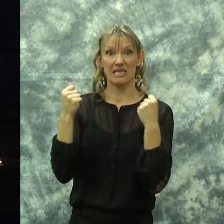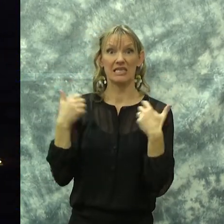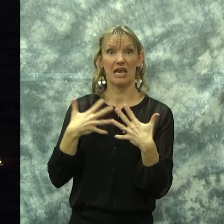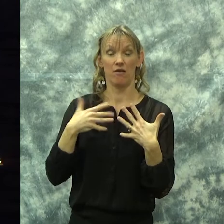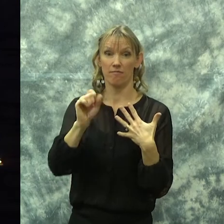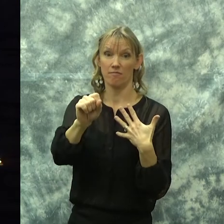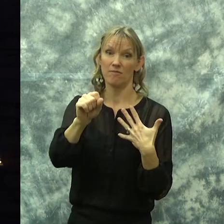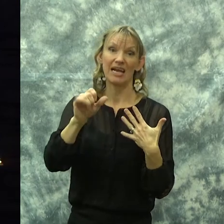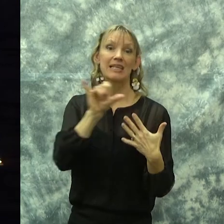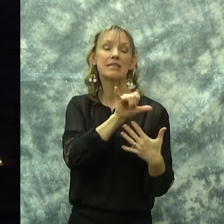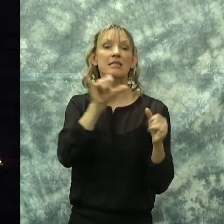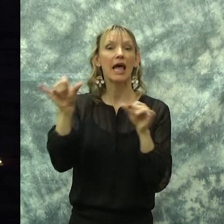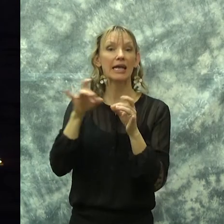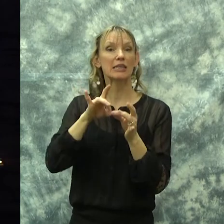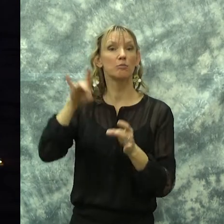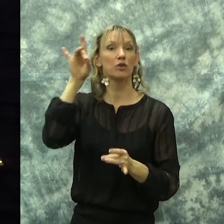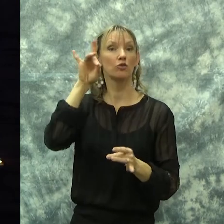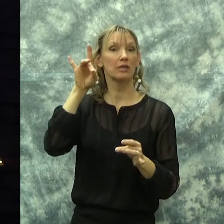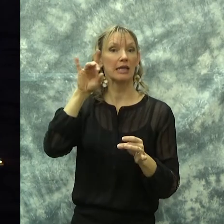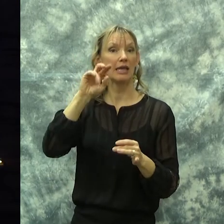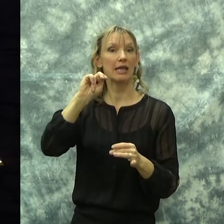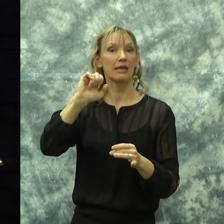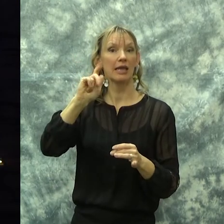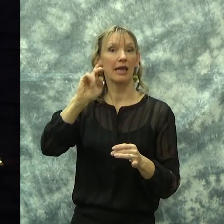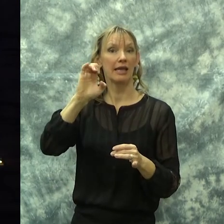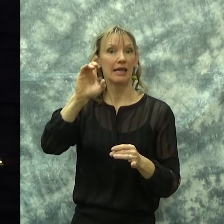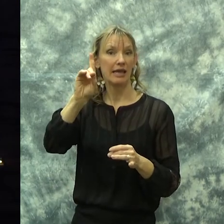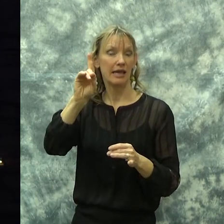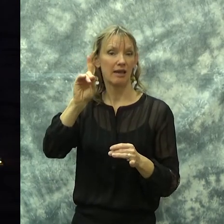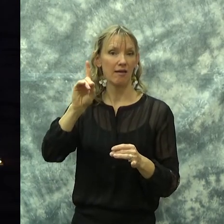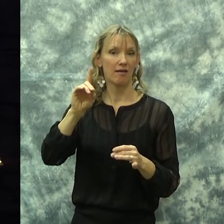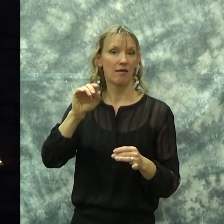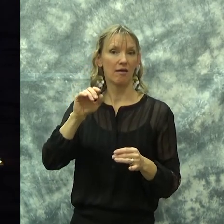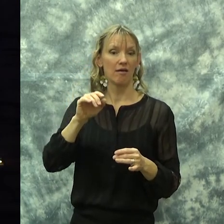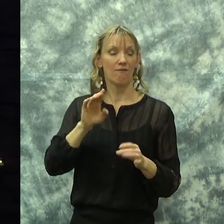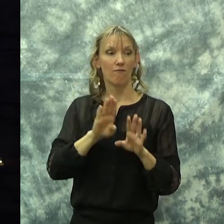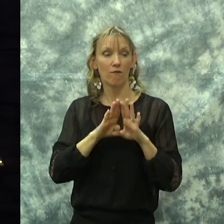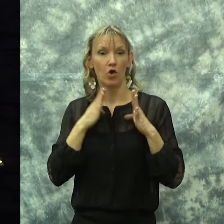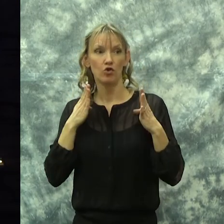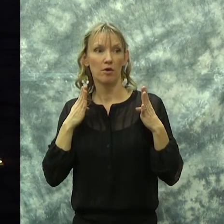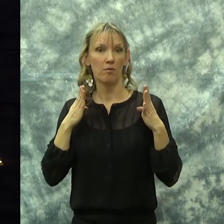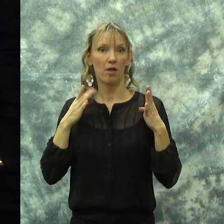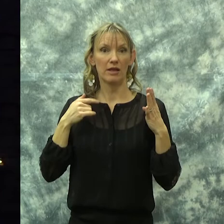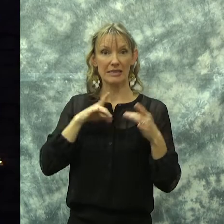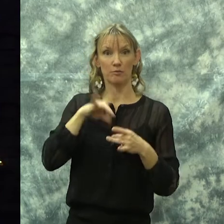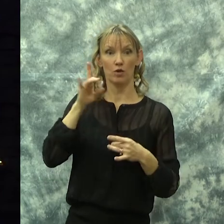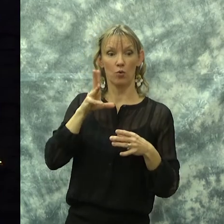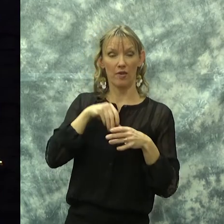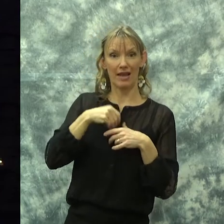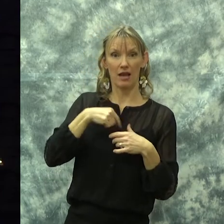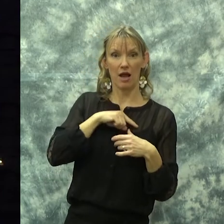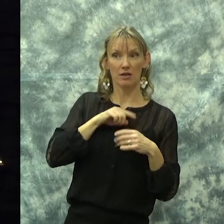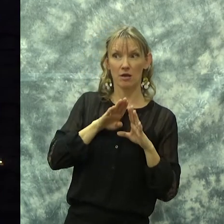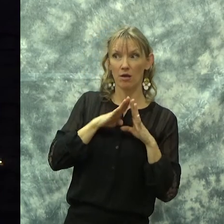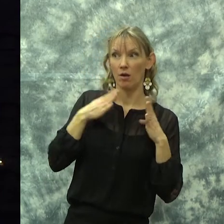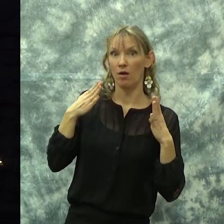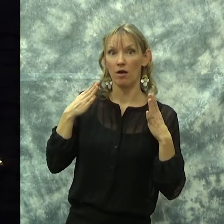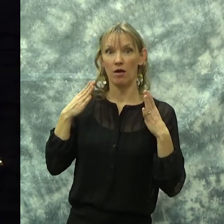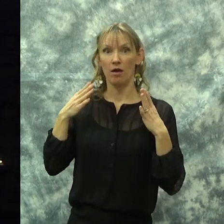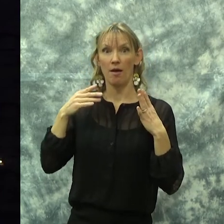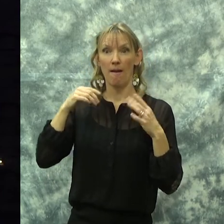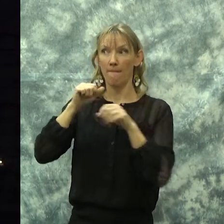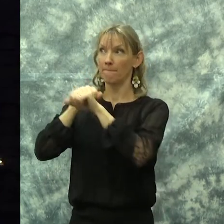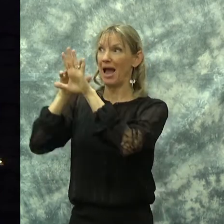like being spiritually naked, right? It's being vulnerable. It's opening up to the connection that we have with Spirit within us, and it's looking from